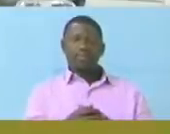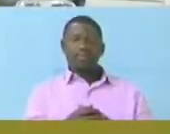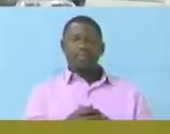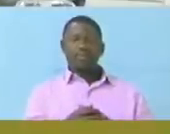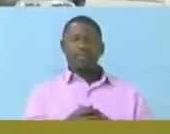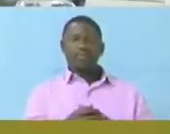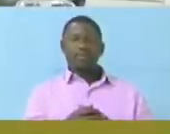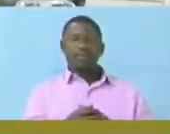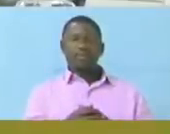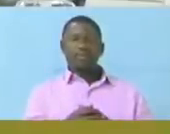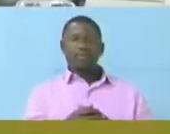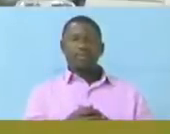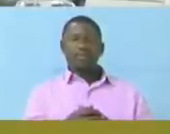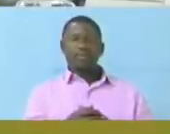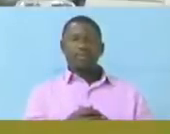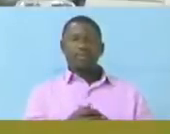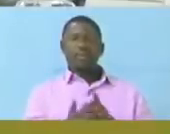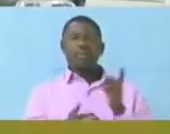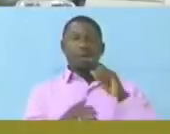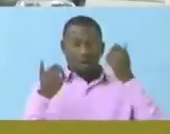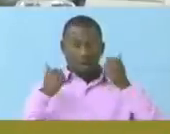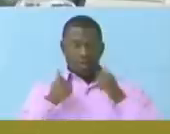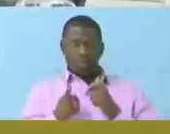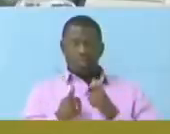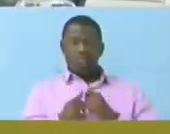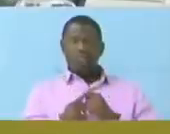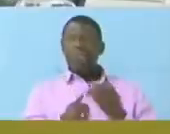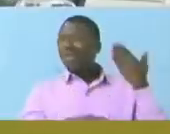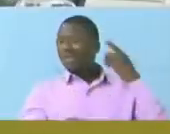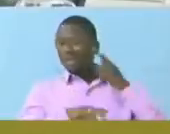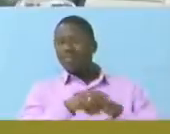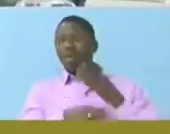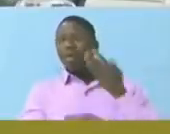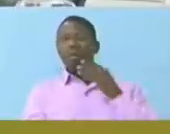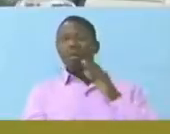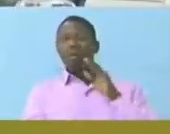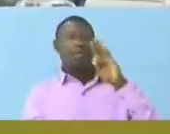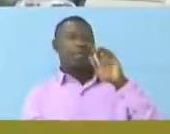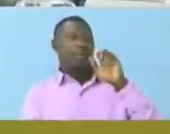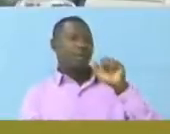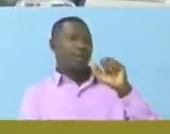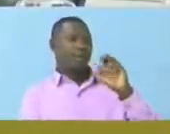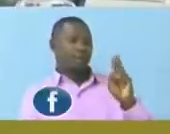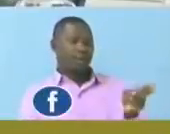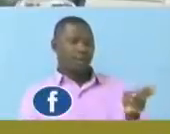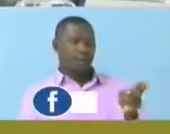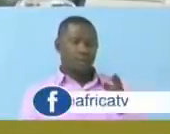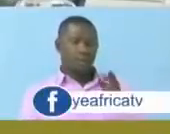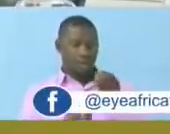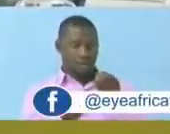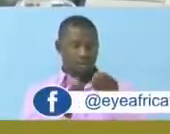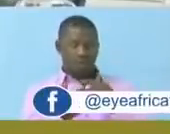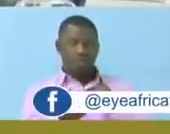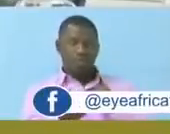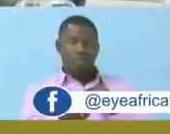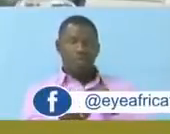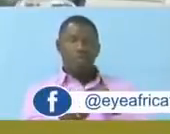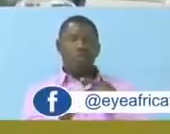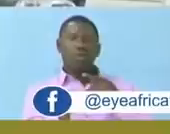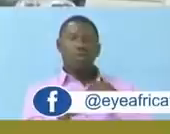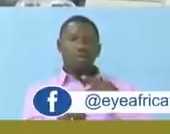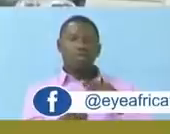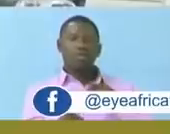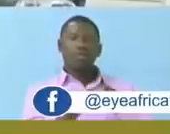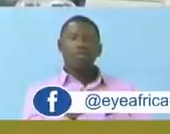that when Ba told me that he's with the Honorable Minister. Mwale mwinti bilim bako yonko